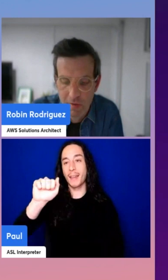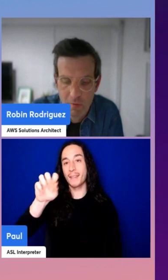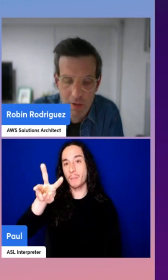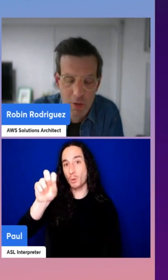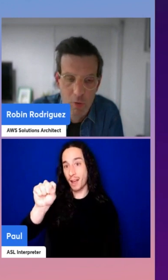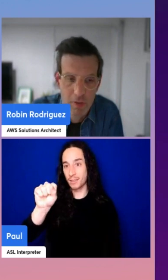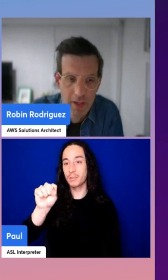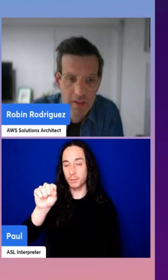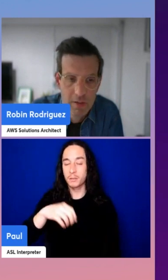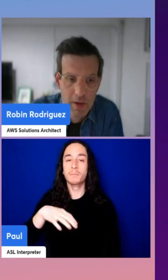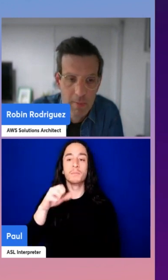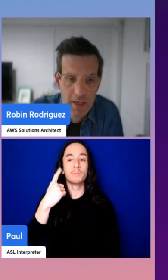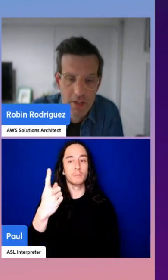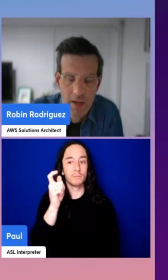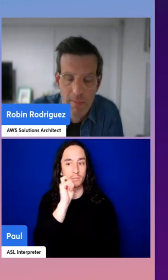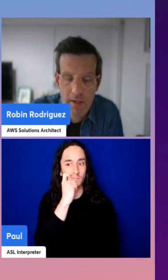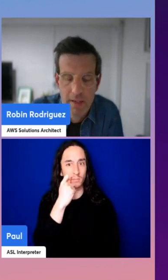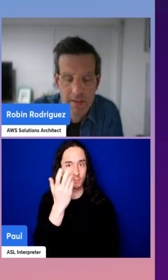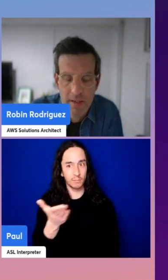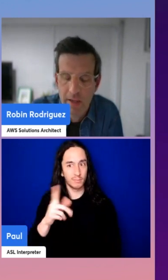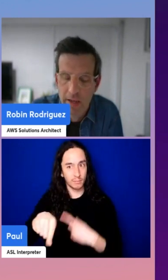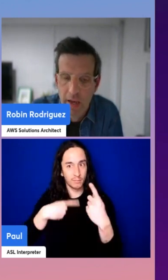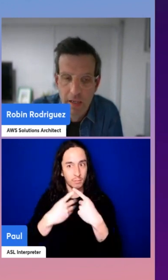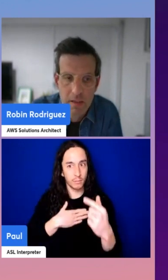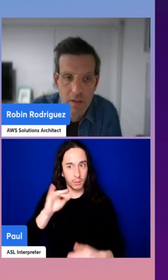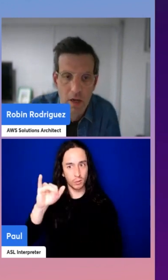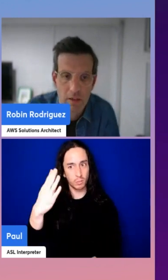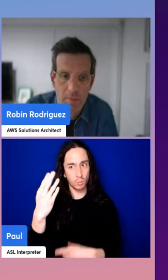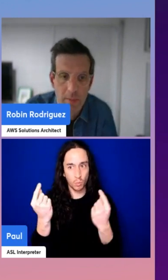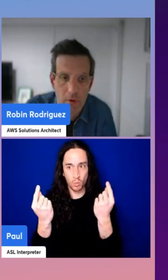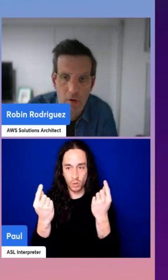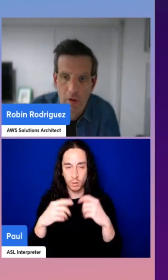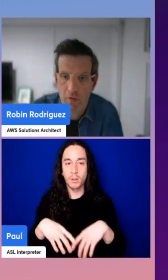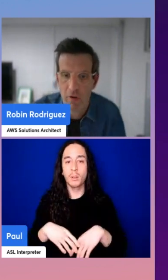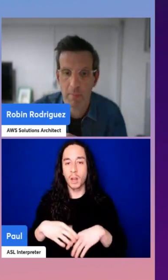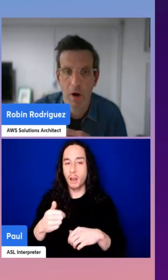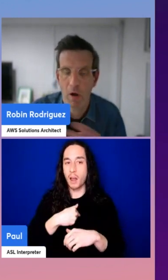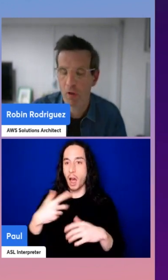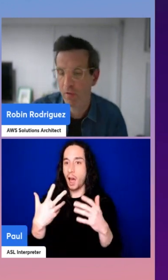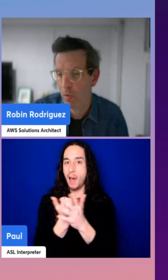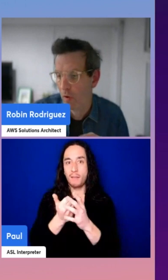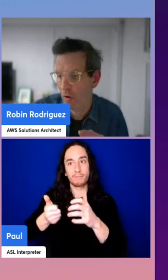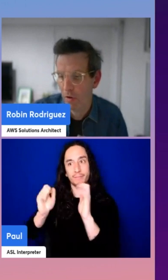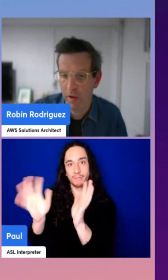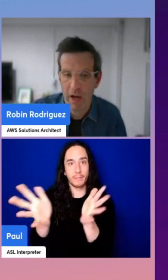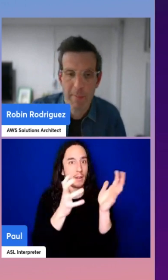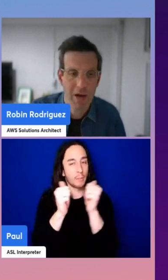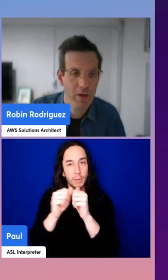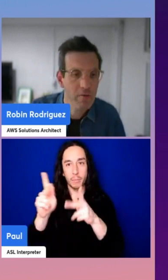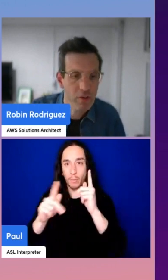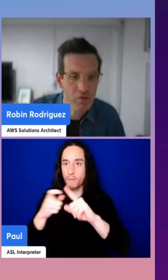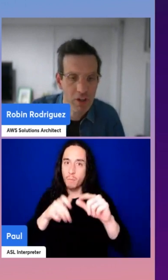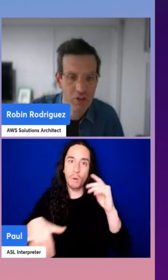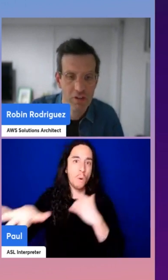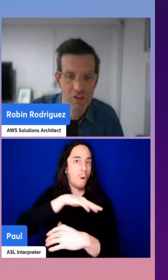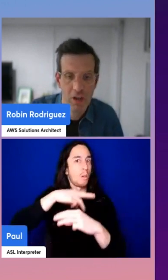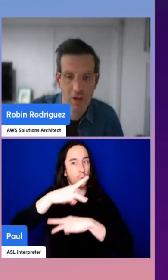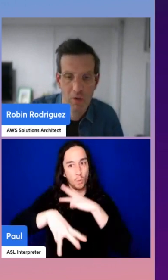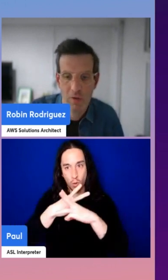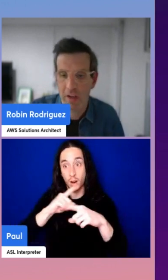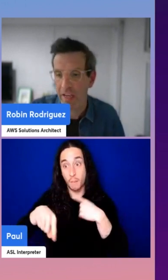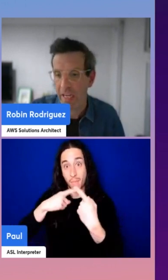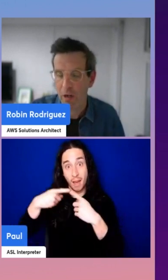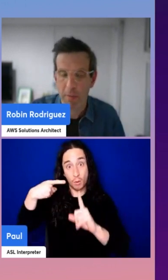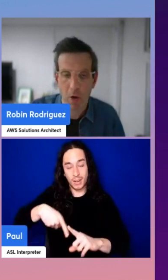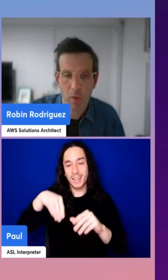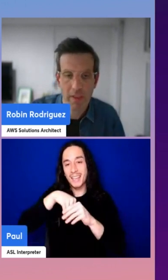of the really cool things about my job is I get to talk to people from all over the world about infrastructure as